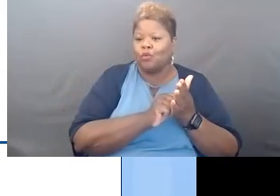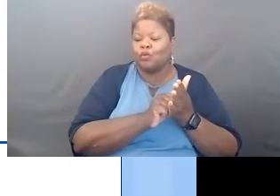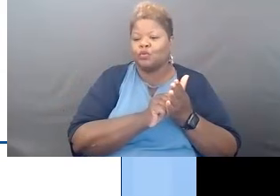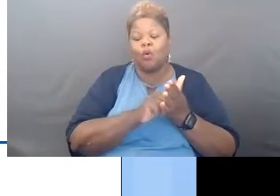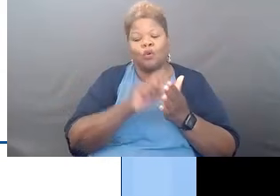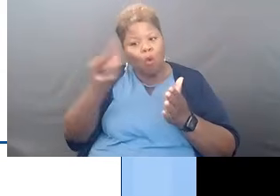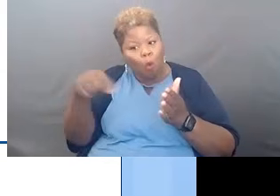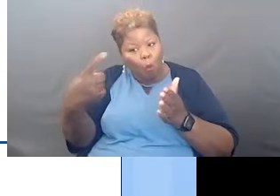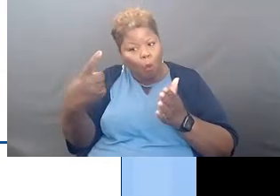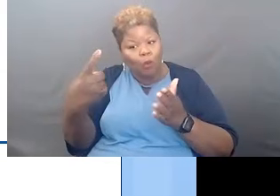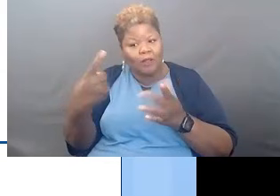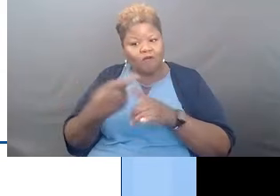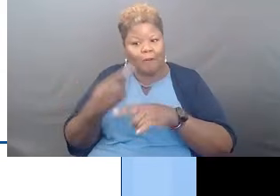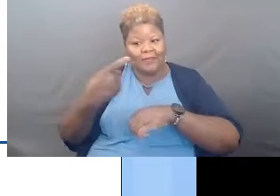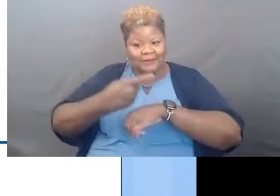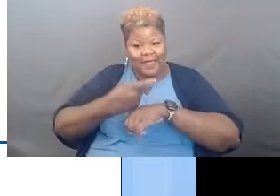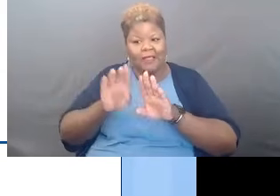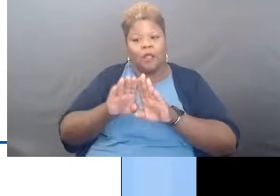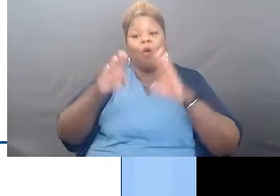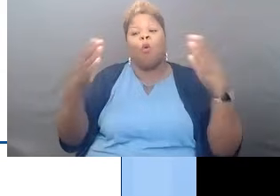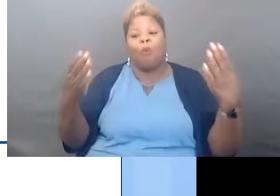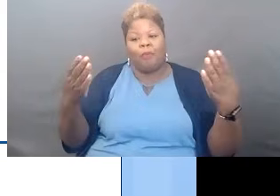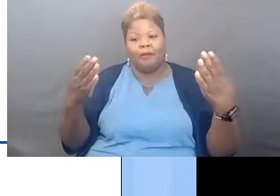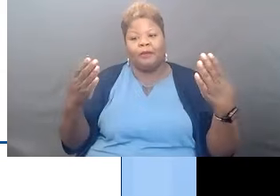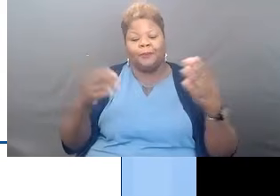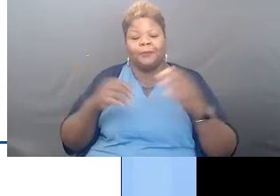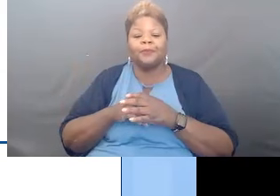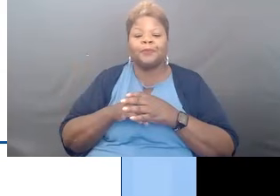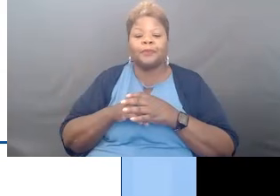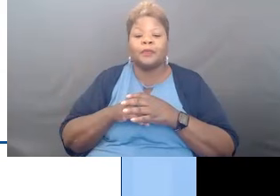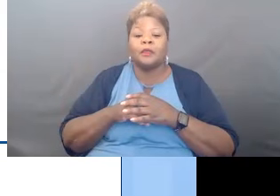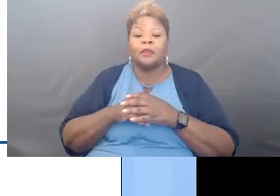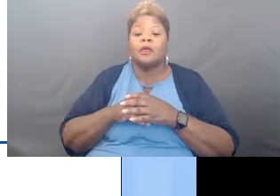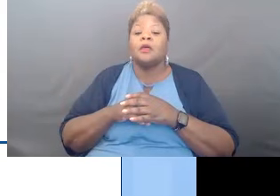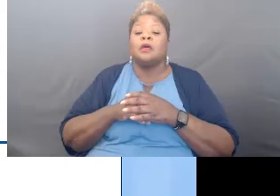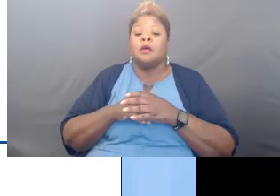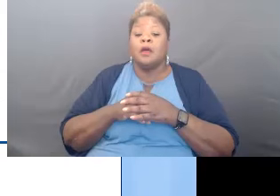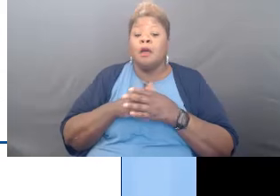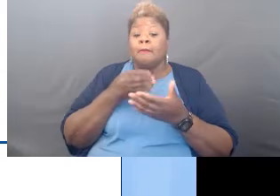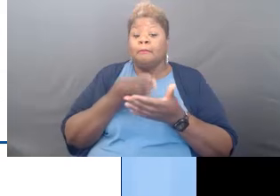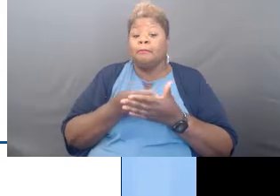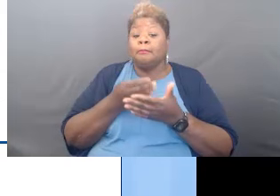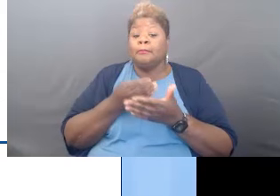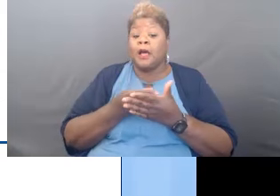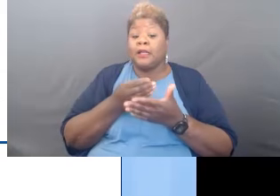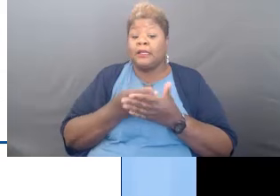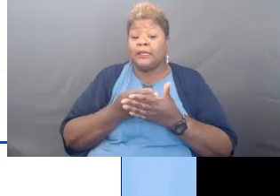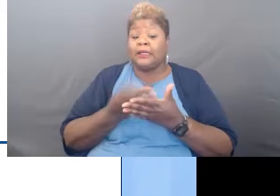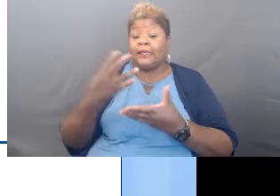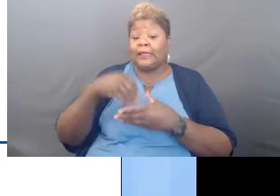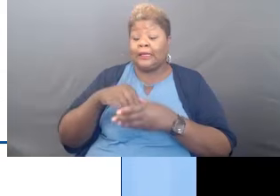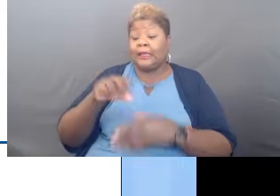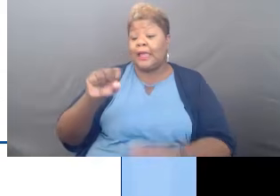is only from the date the account was open. Money in a stable account, AZ-ABLE account, or ABLE account